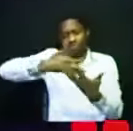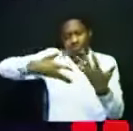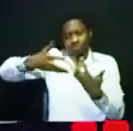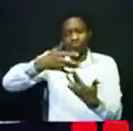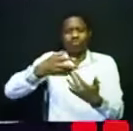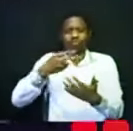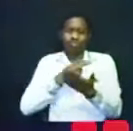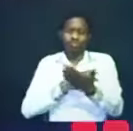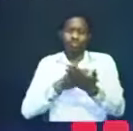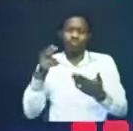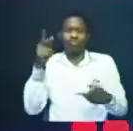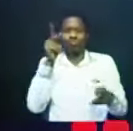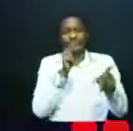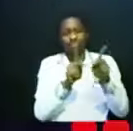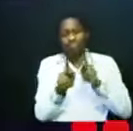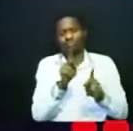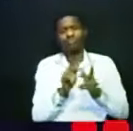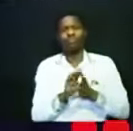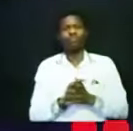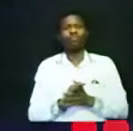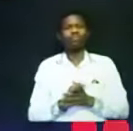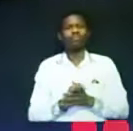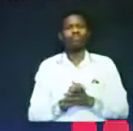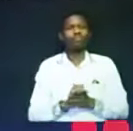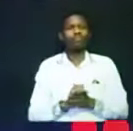people, and